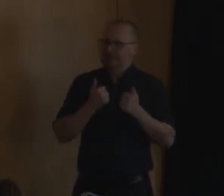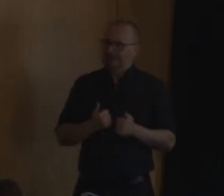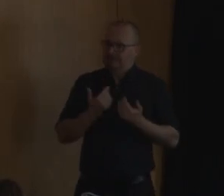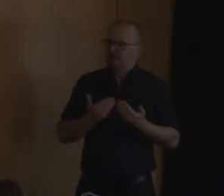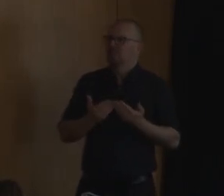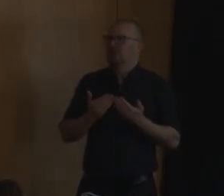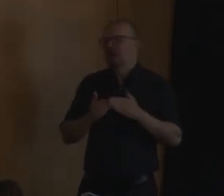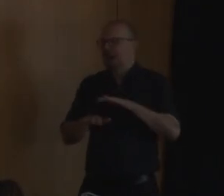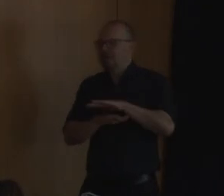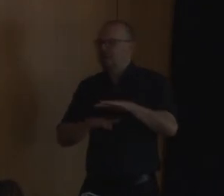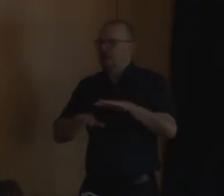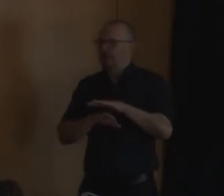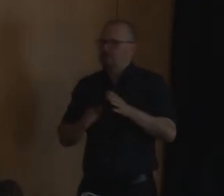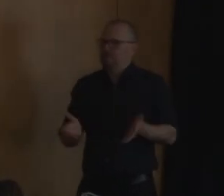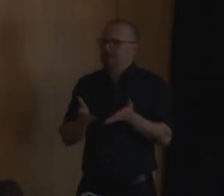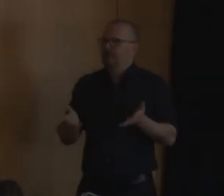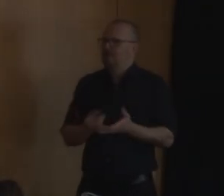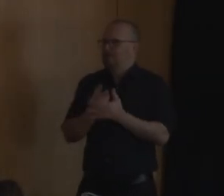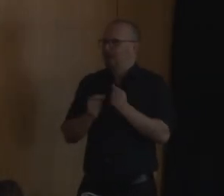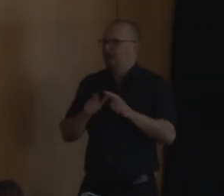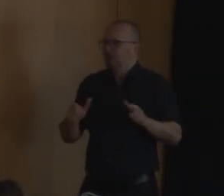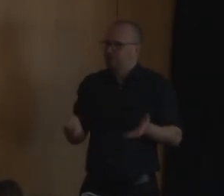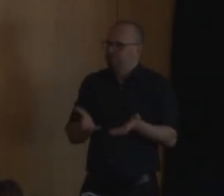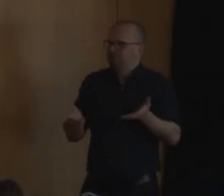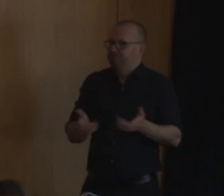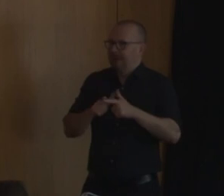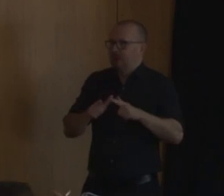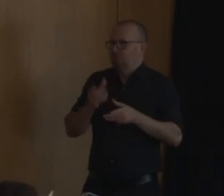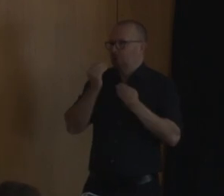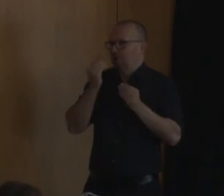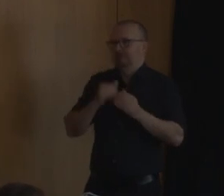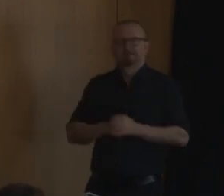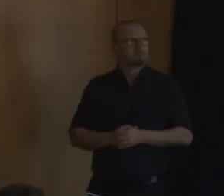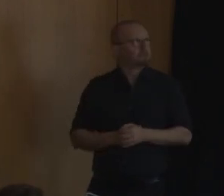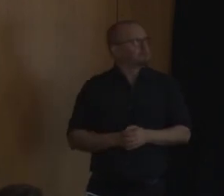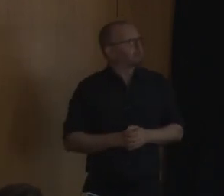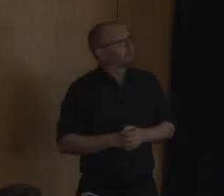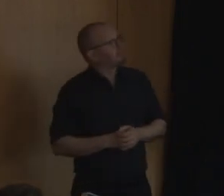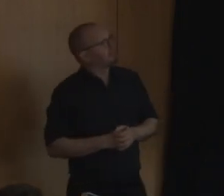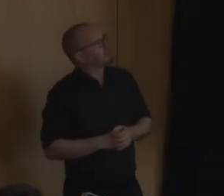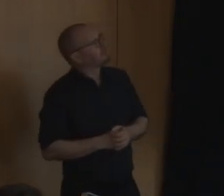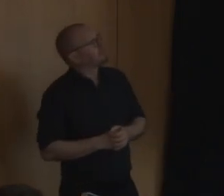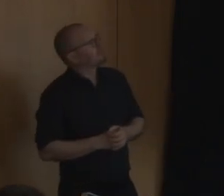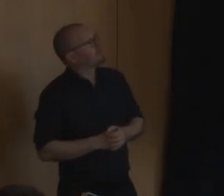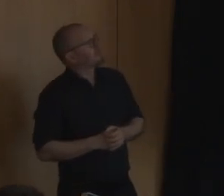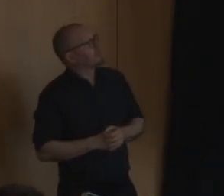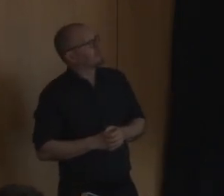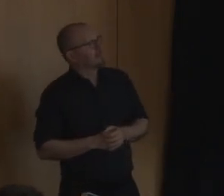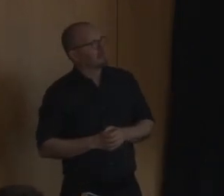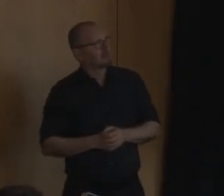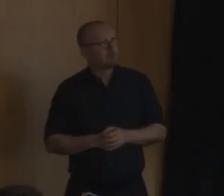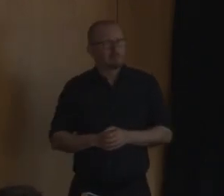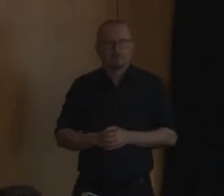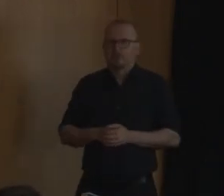Unprompted responses. And so we come full circle to our overall museum mission, and it seems we are making